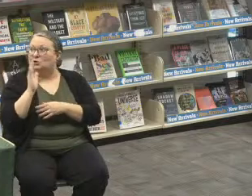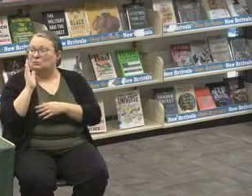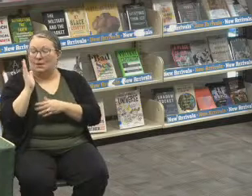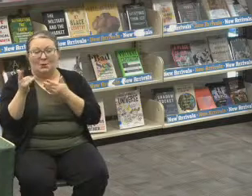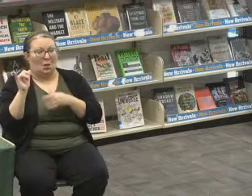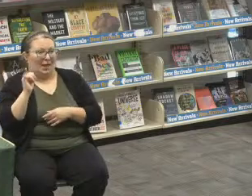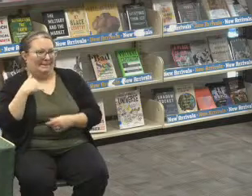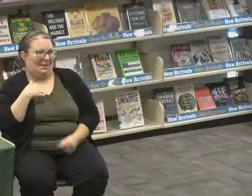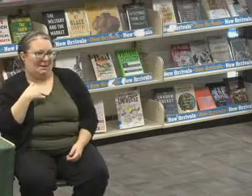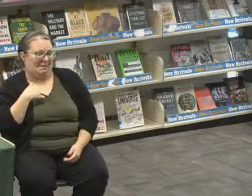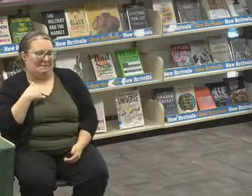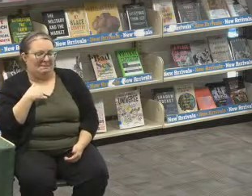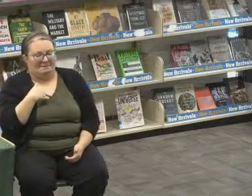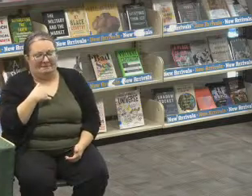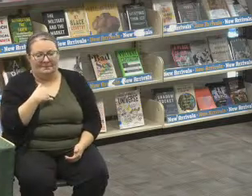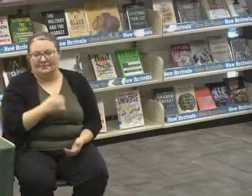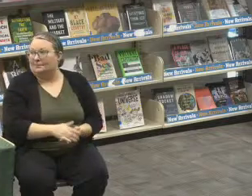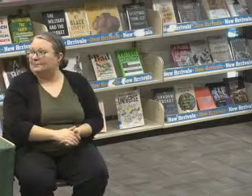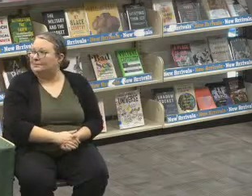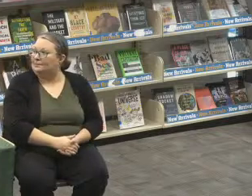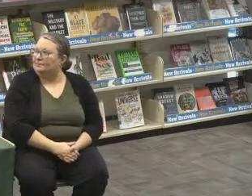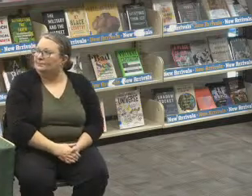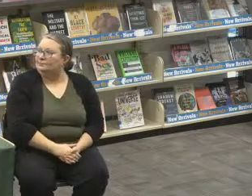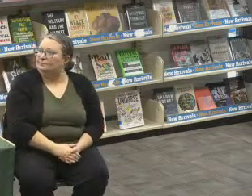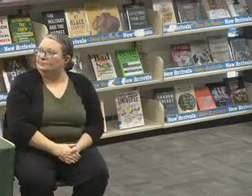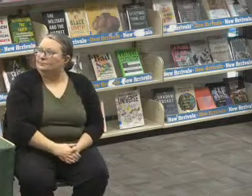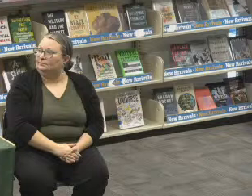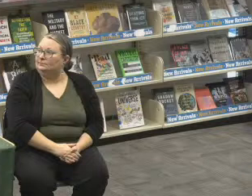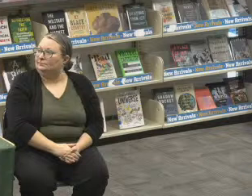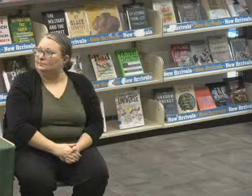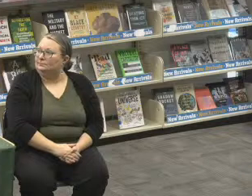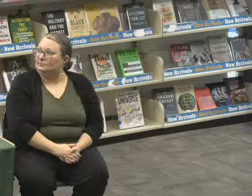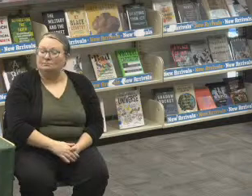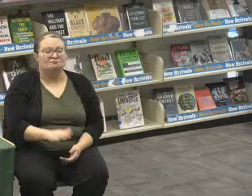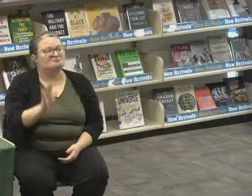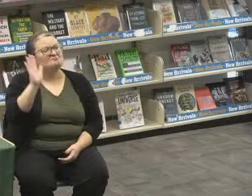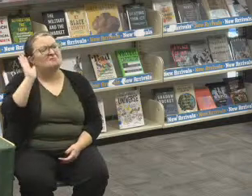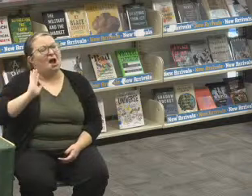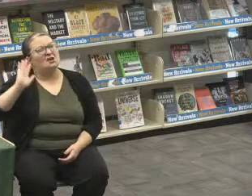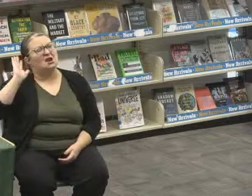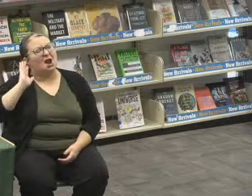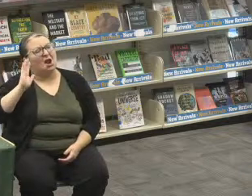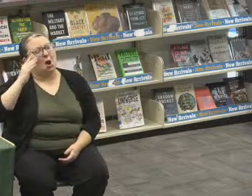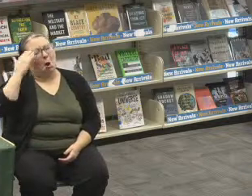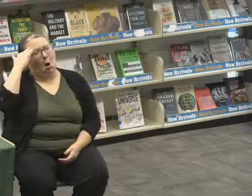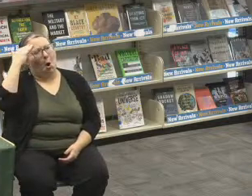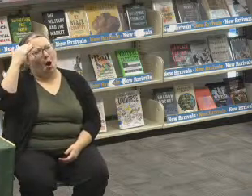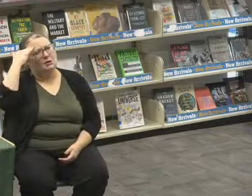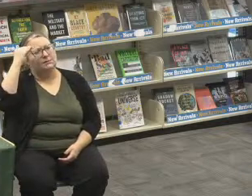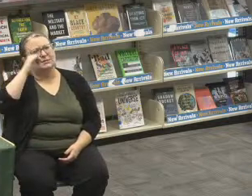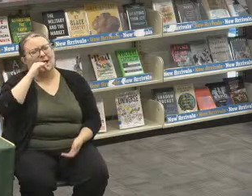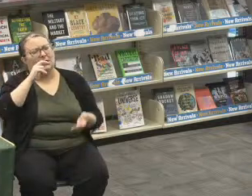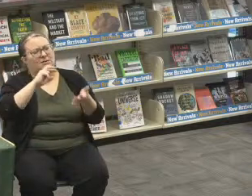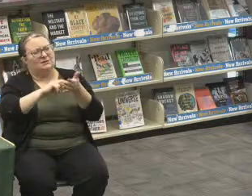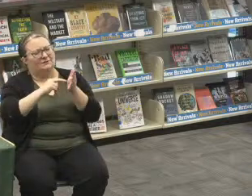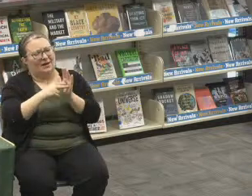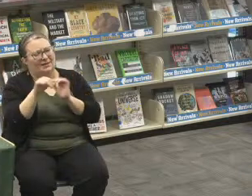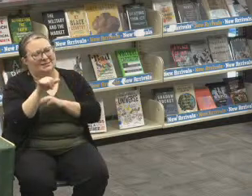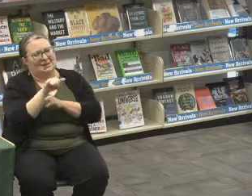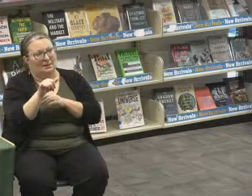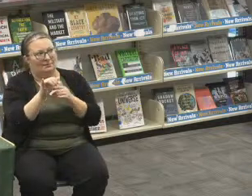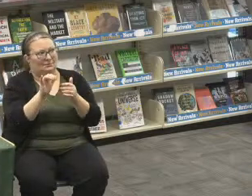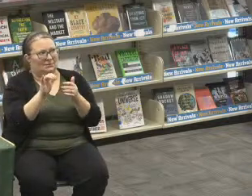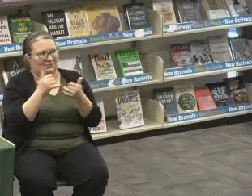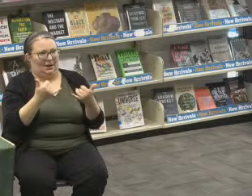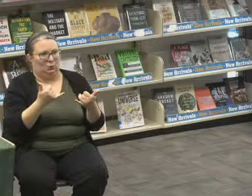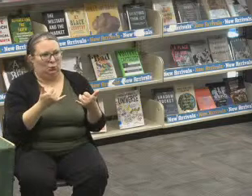me. I don't know. Back in the day, autism wasn't defined the same way that it normally is